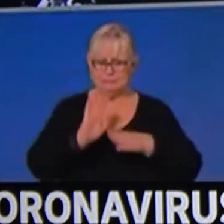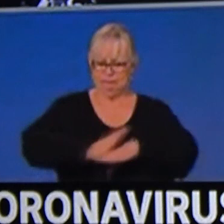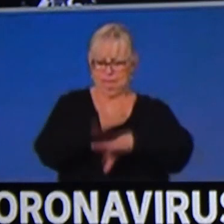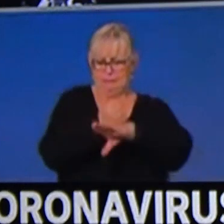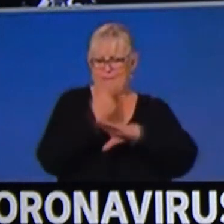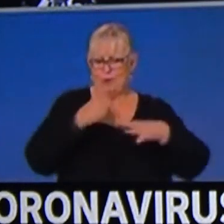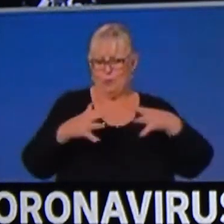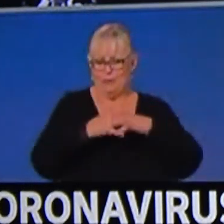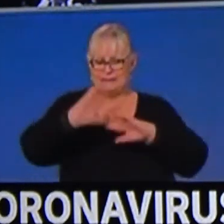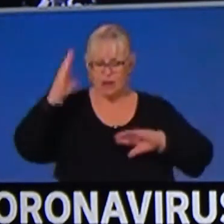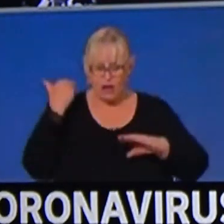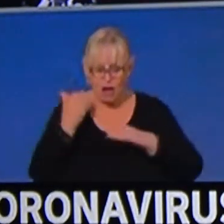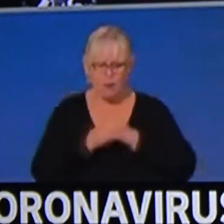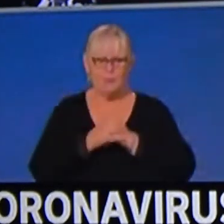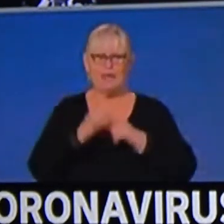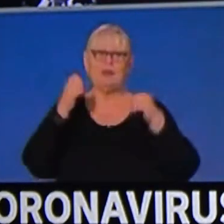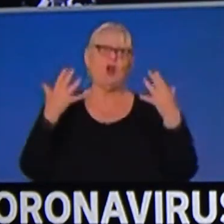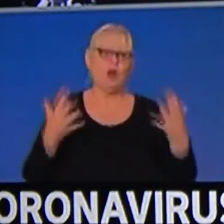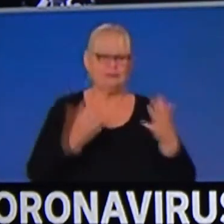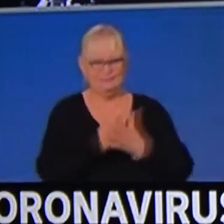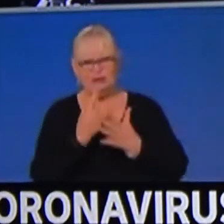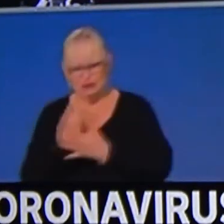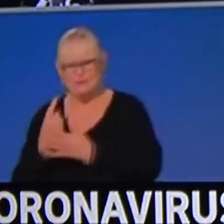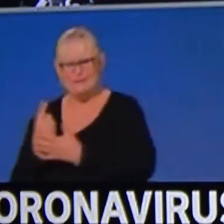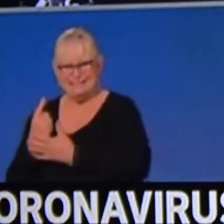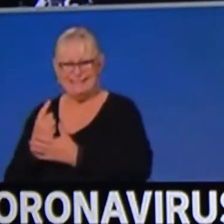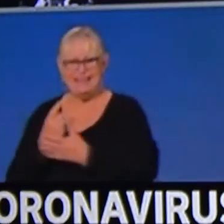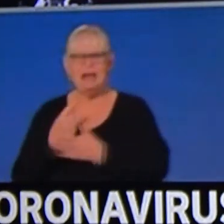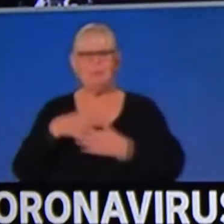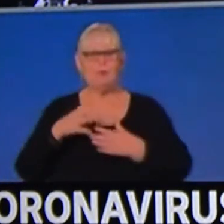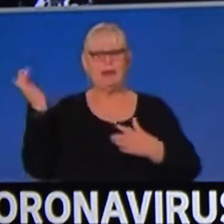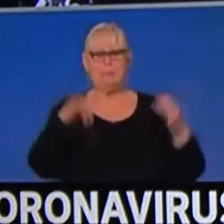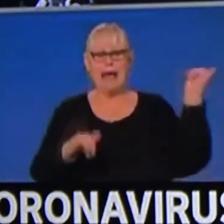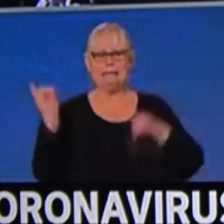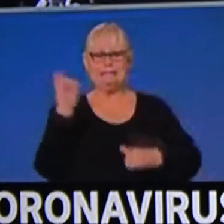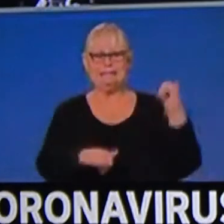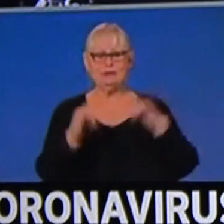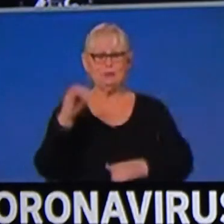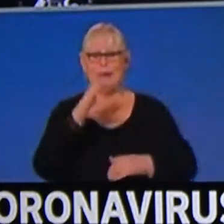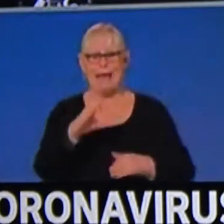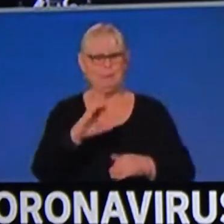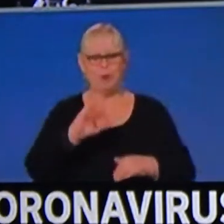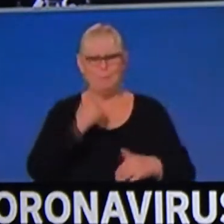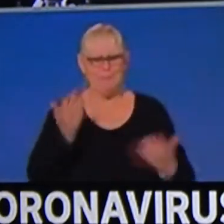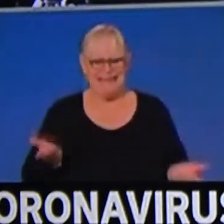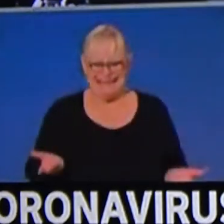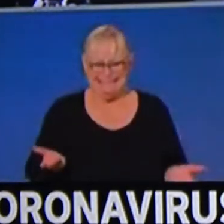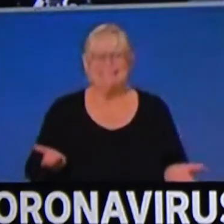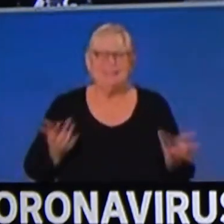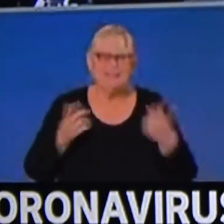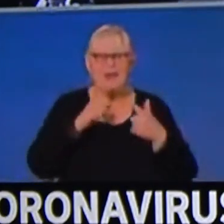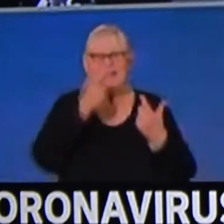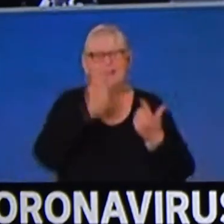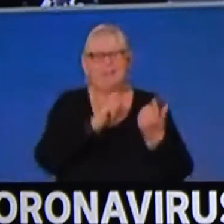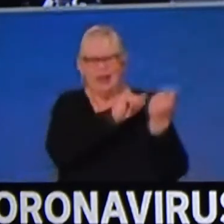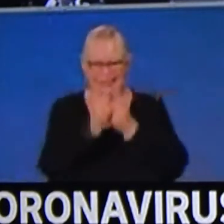ago. There are a lot of logistical issues we have to overcome. There aren't so many flights running now, which will make it difficult, but also